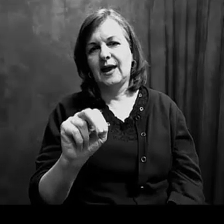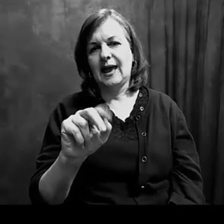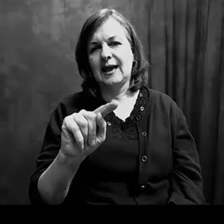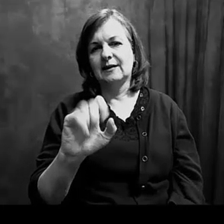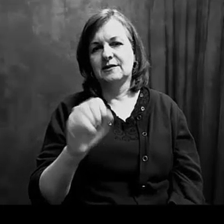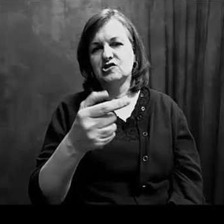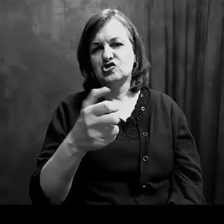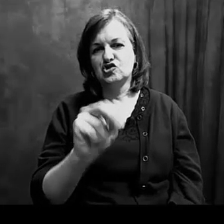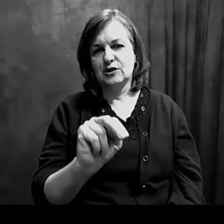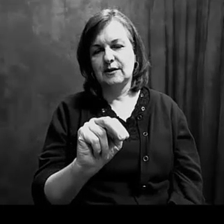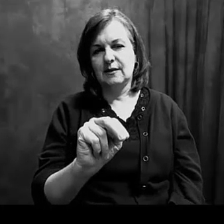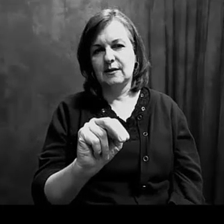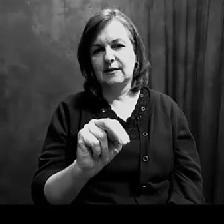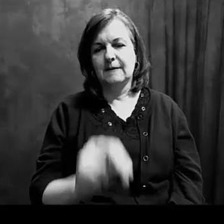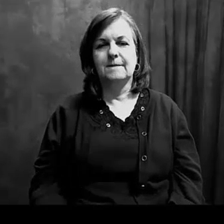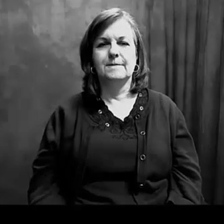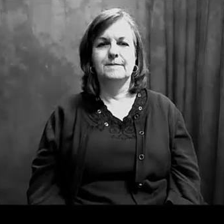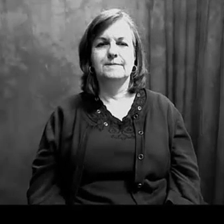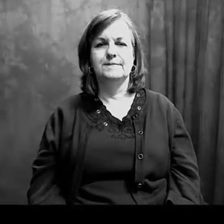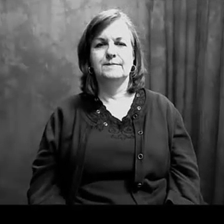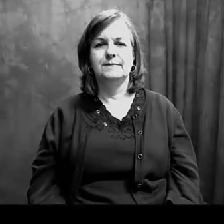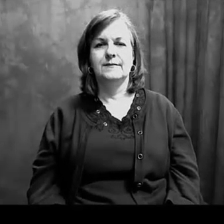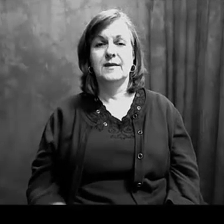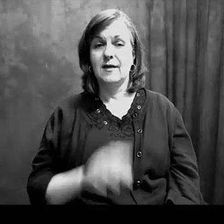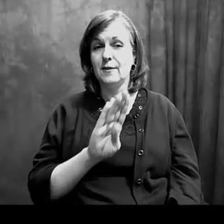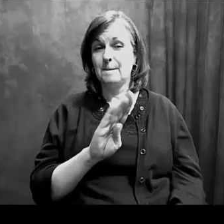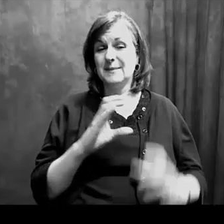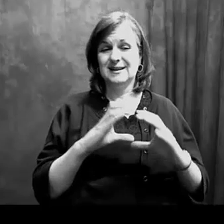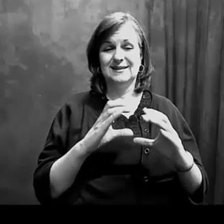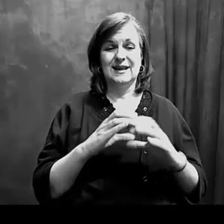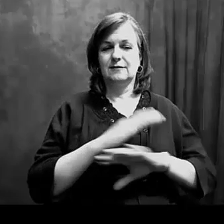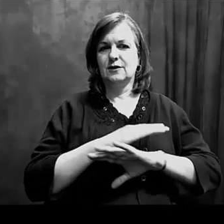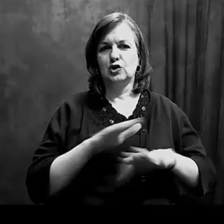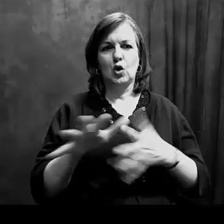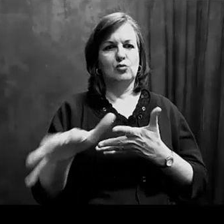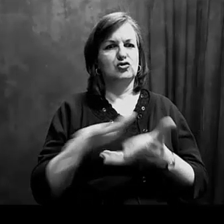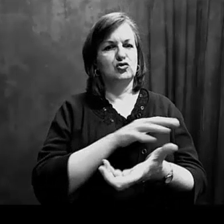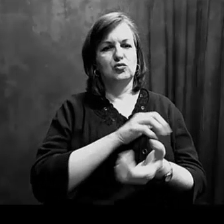antigen. They are not going to destroy.